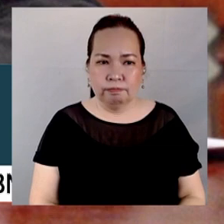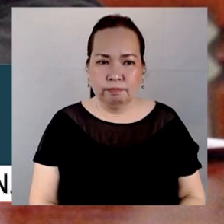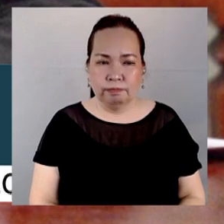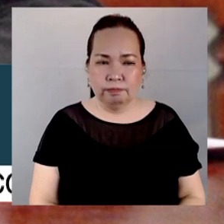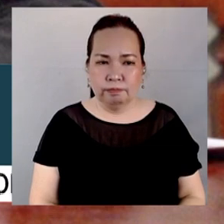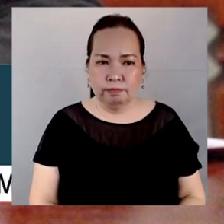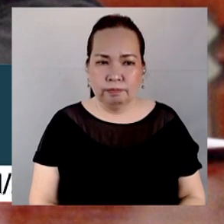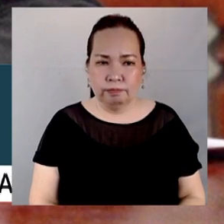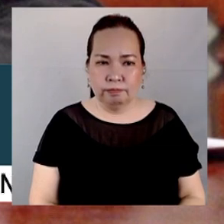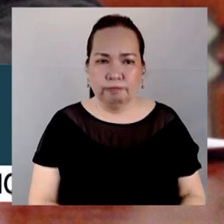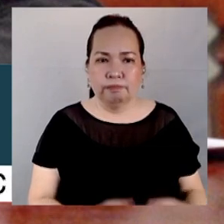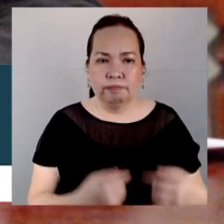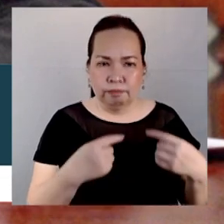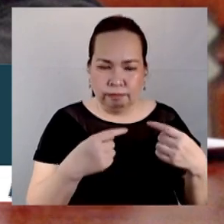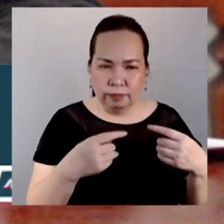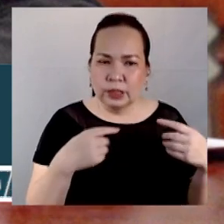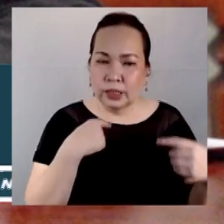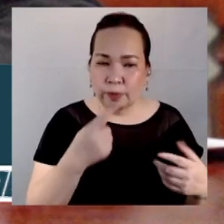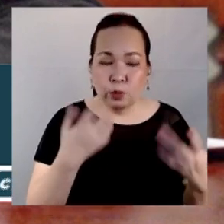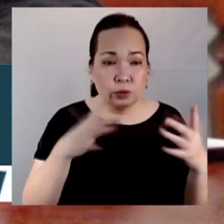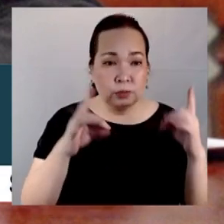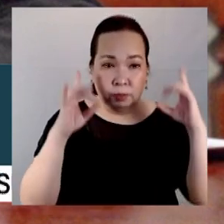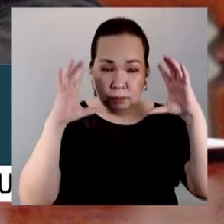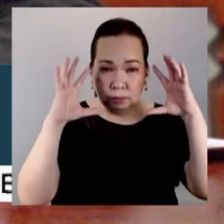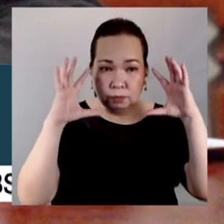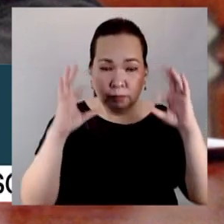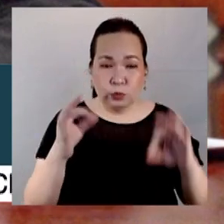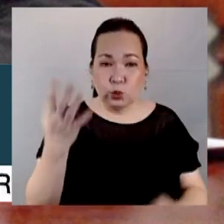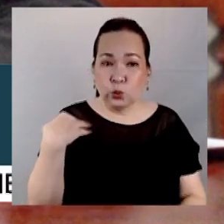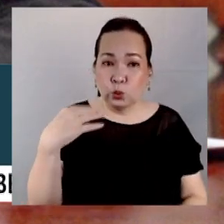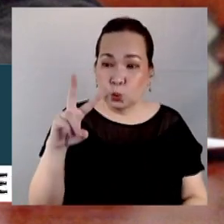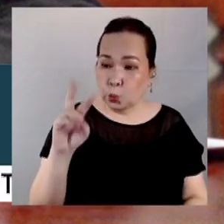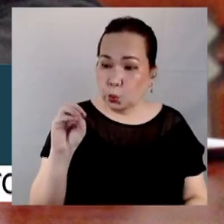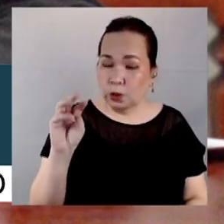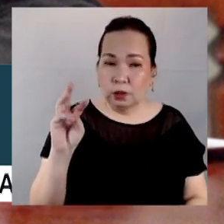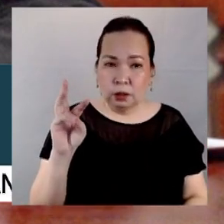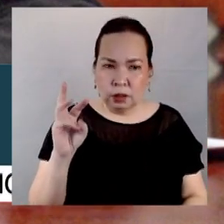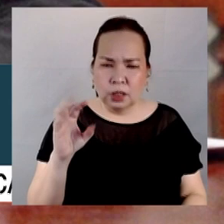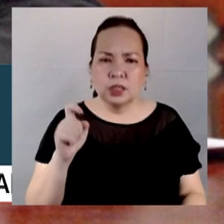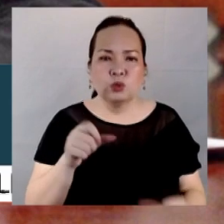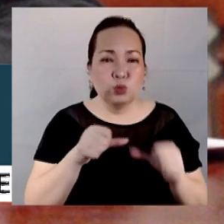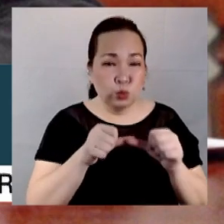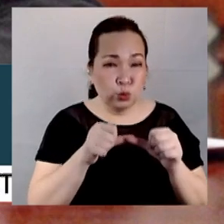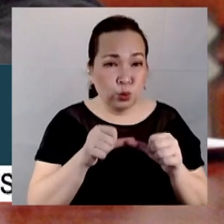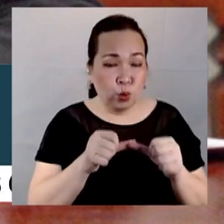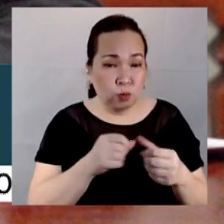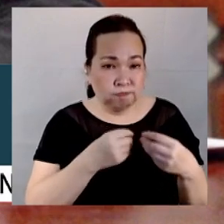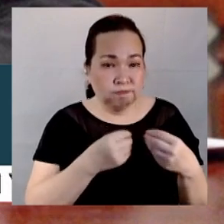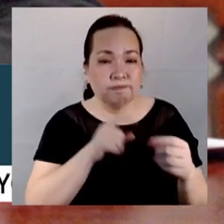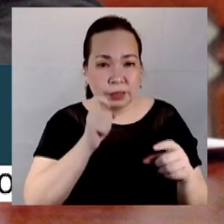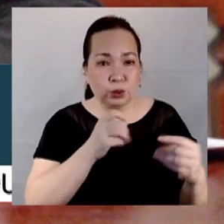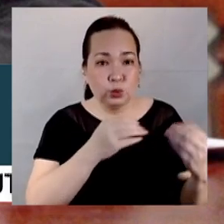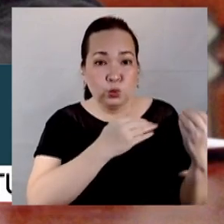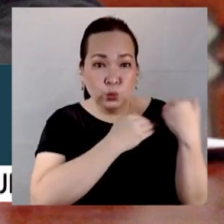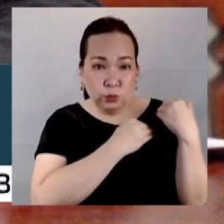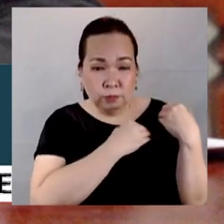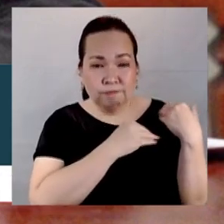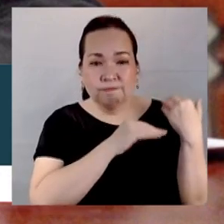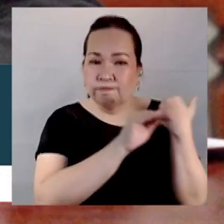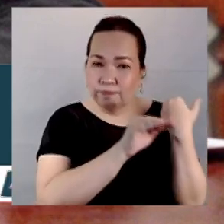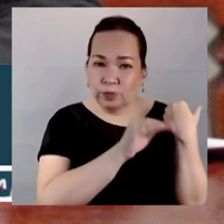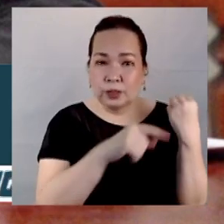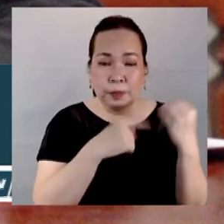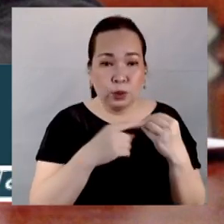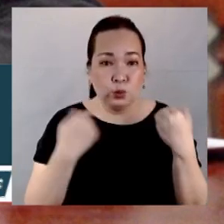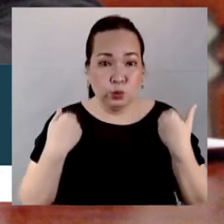was already bad since 2016. He says that there is a need to continue in enhancing accountability in terms of human rights and making sure that new